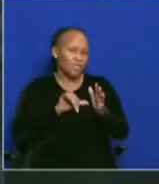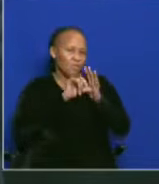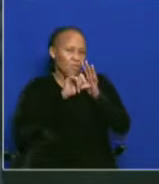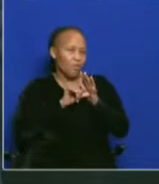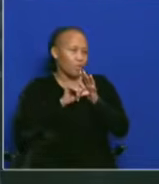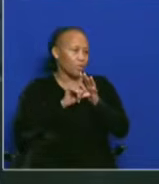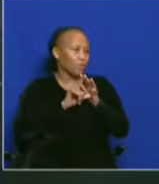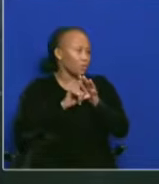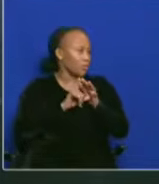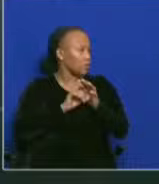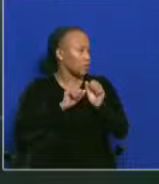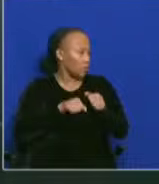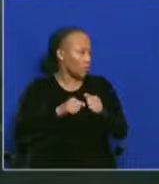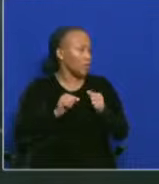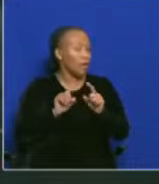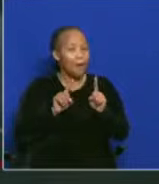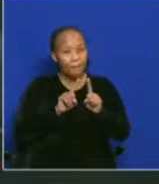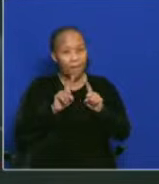2 p.m.